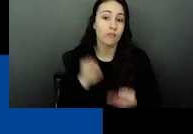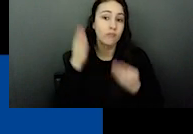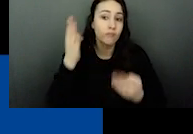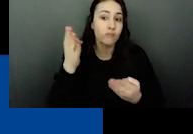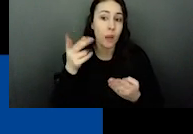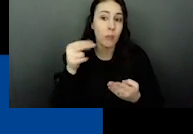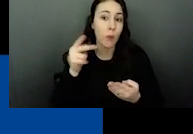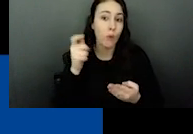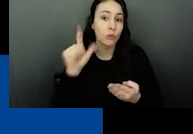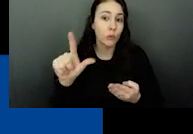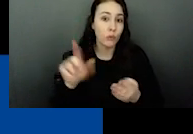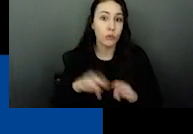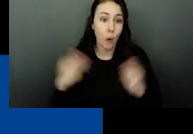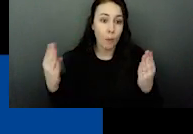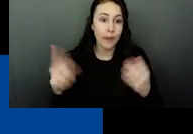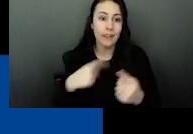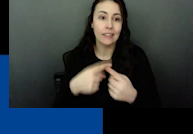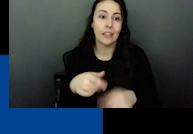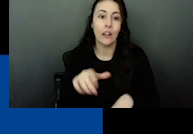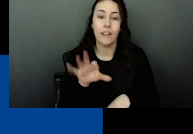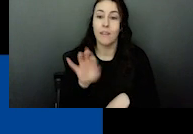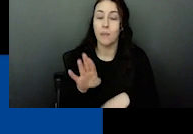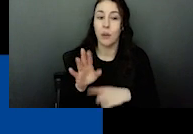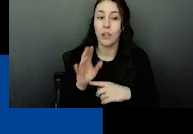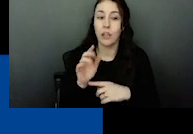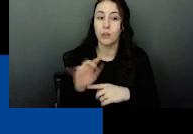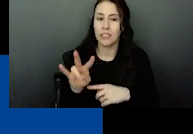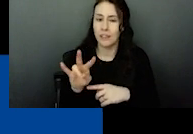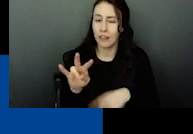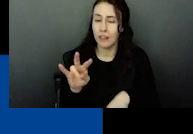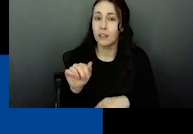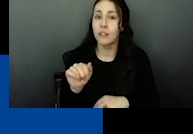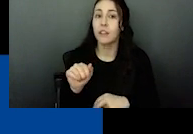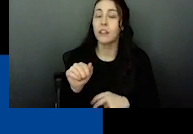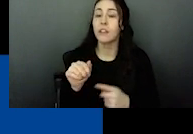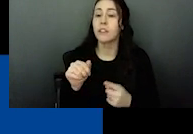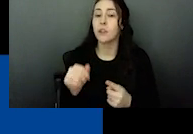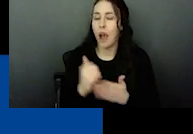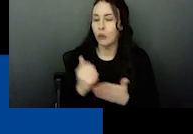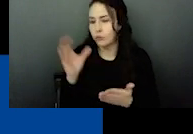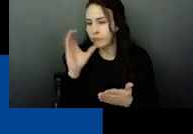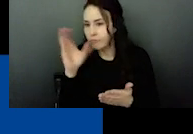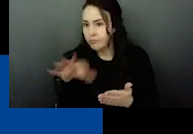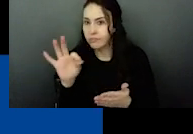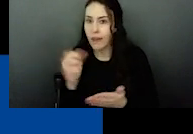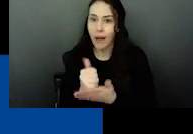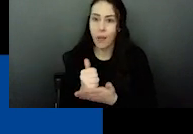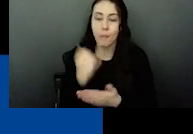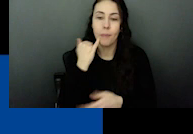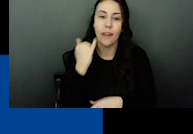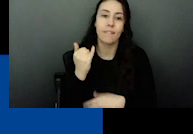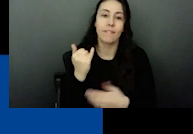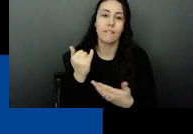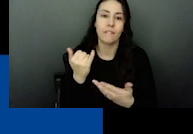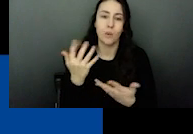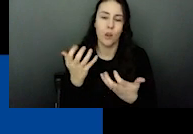at that link, there is information about how to, you know, kind of seek help in finding collaborators if that's something you're interested in.